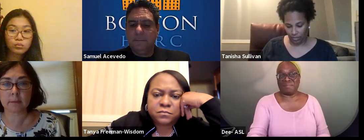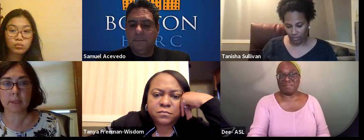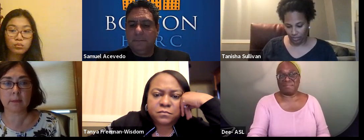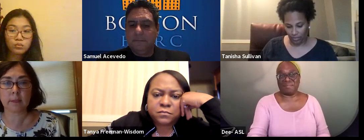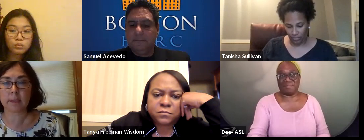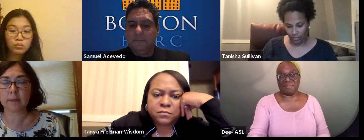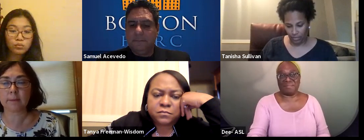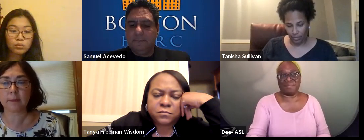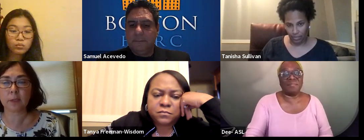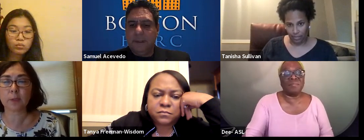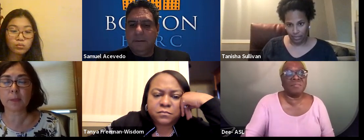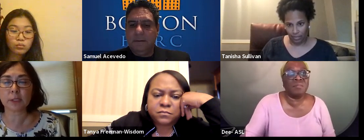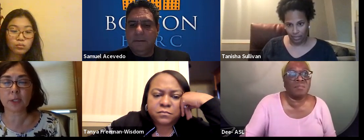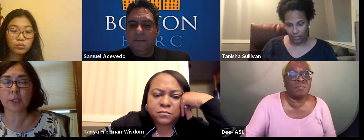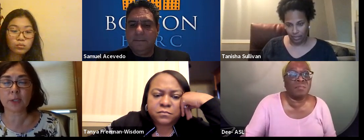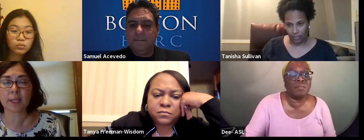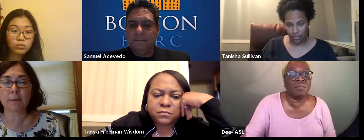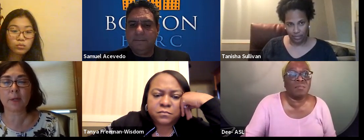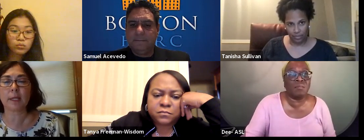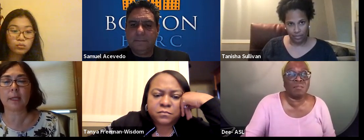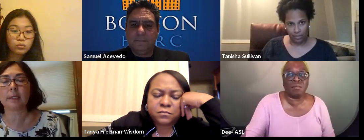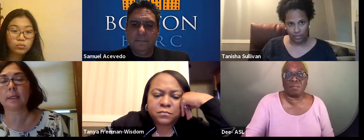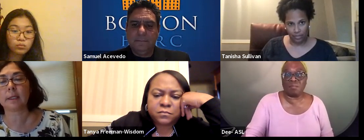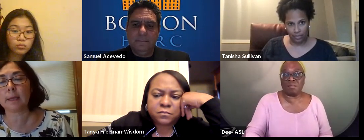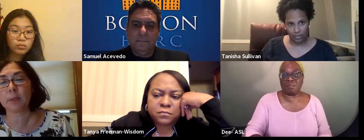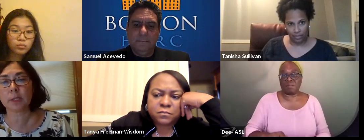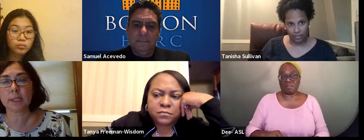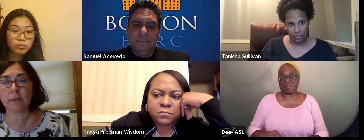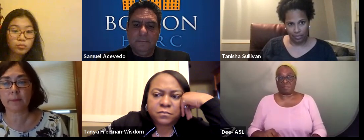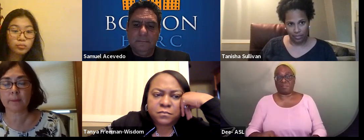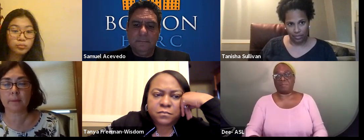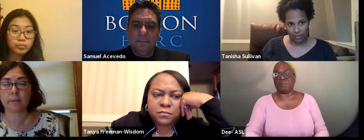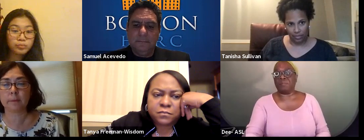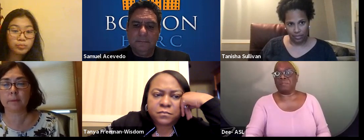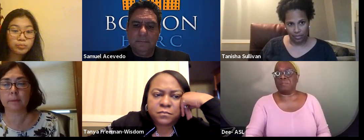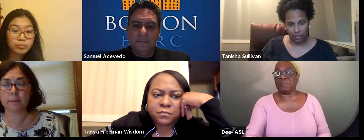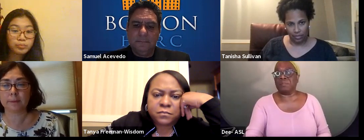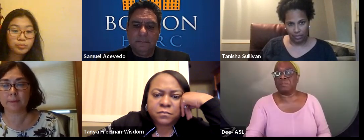Lisa Green, there. Could you please turn on your camera and unmute yourself?